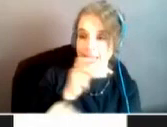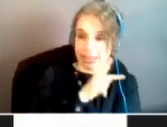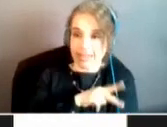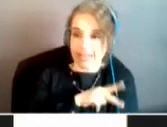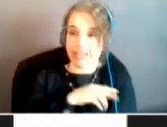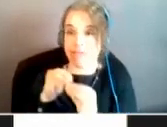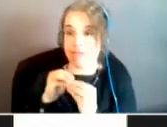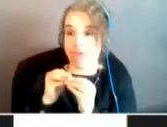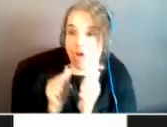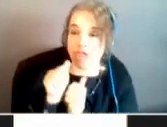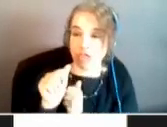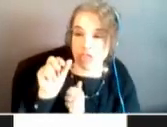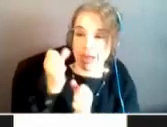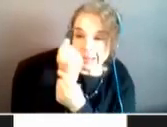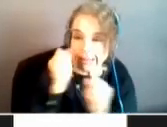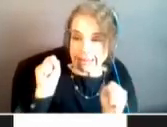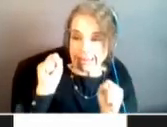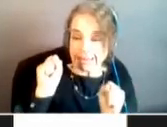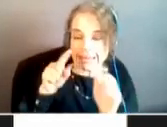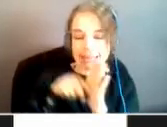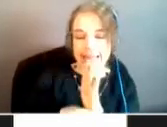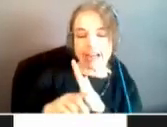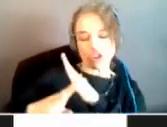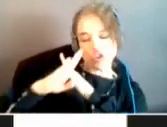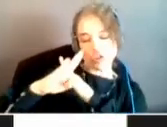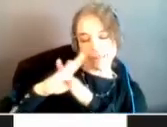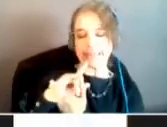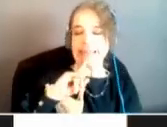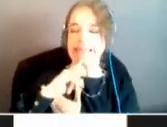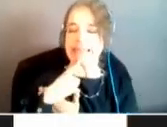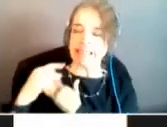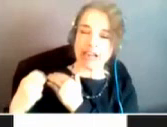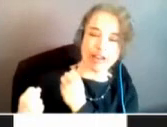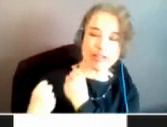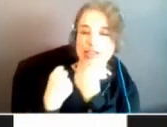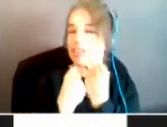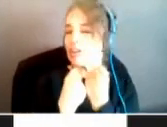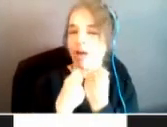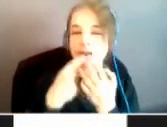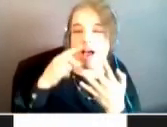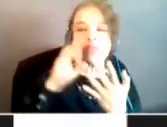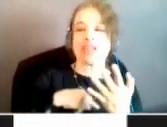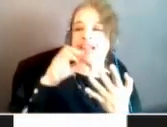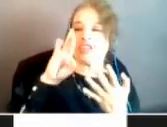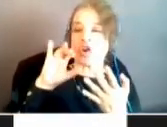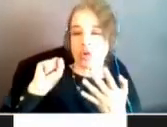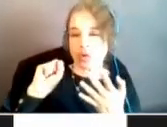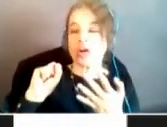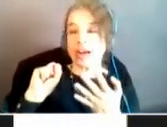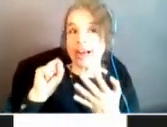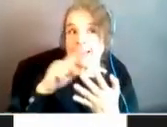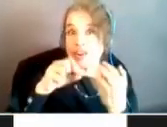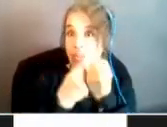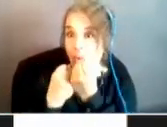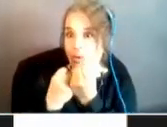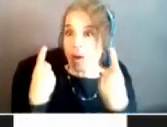further screening, a safety plan intervention, and a series of supportive phone calls, their risk of suicide goes down.